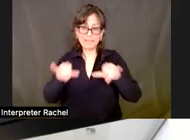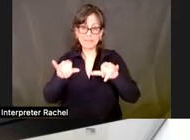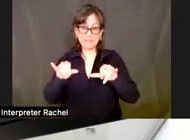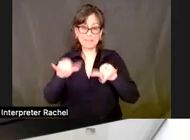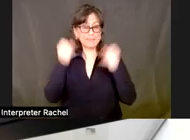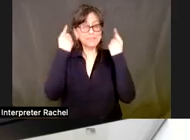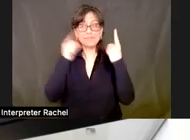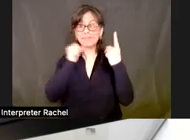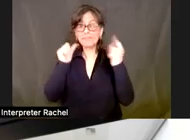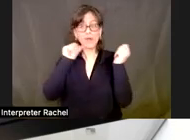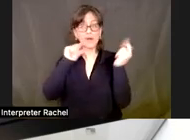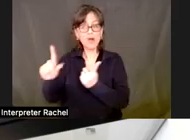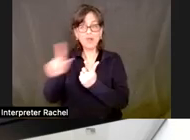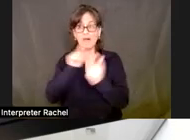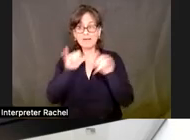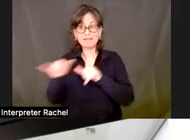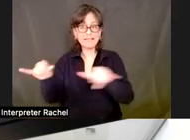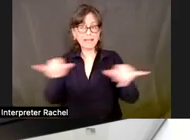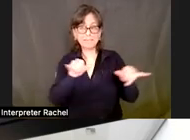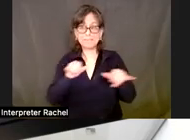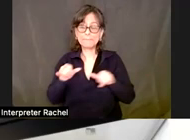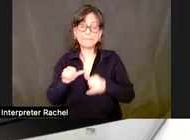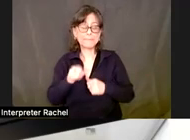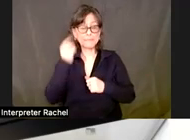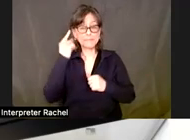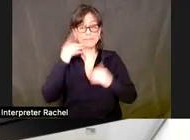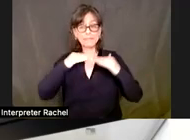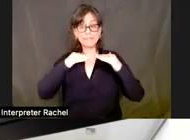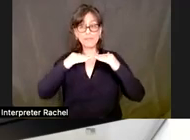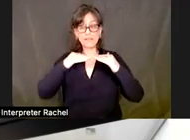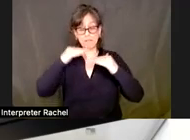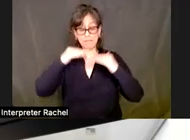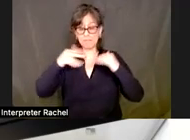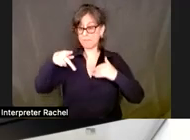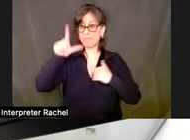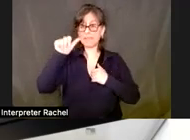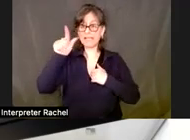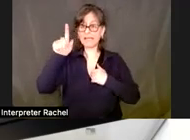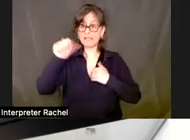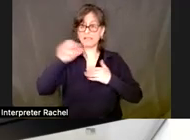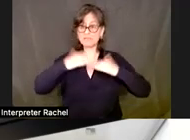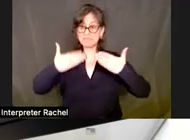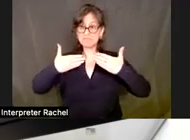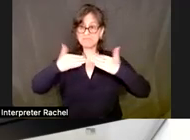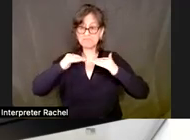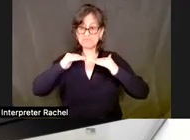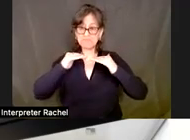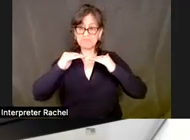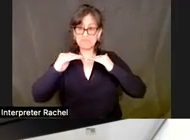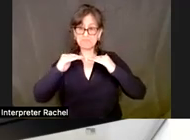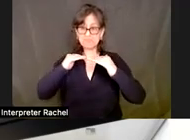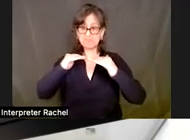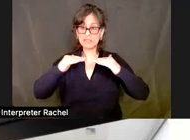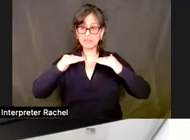Not all faults are created equal. As the plates move, sometimes they move towards one another and cause